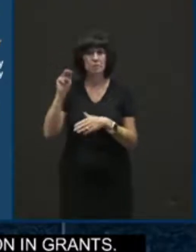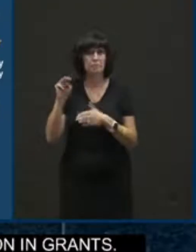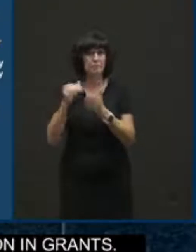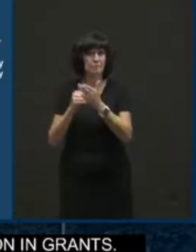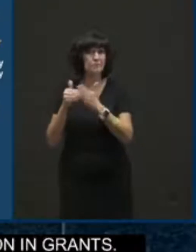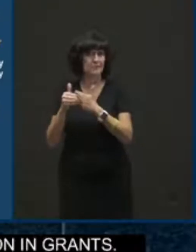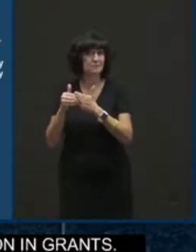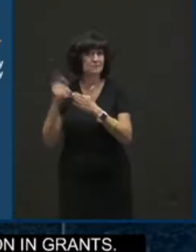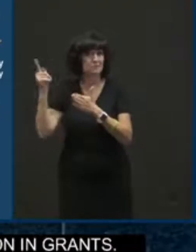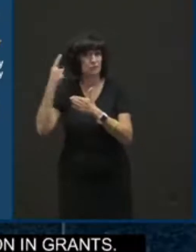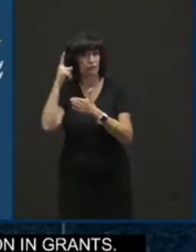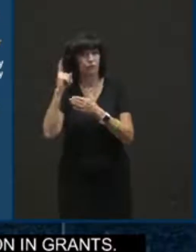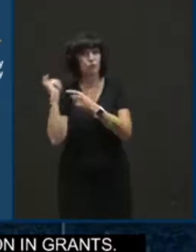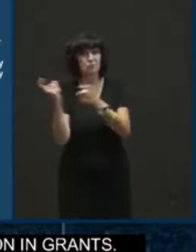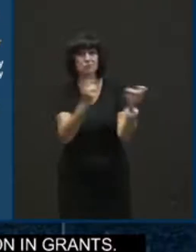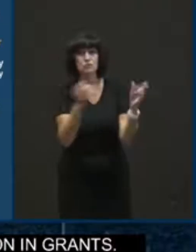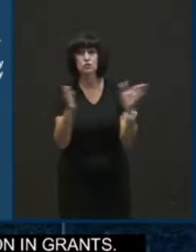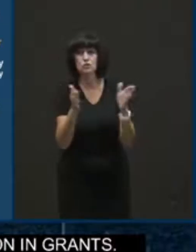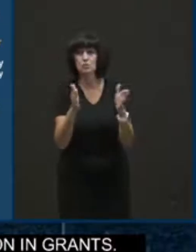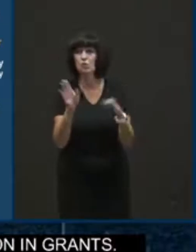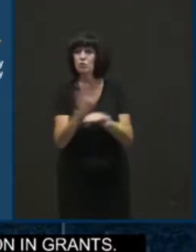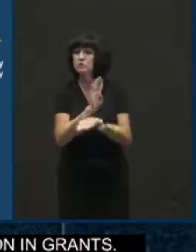mostly small businesses, and